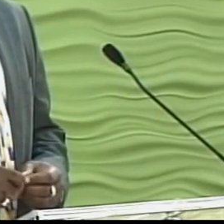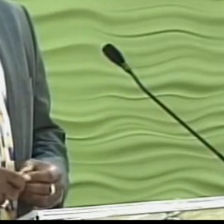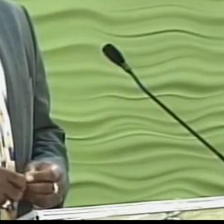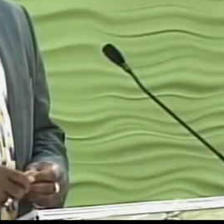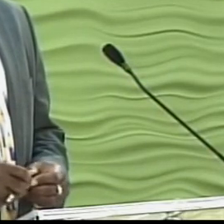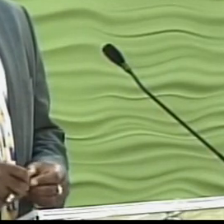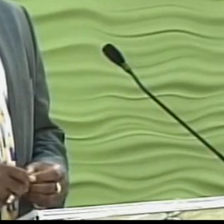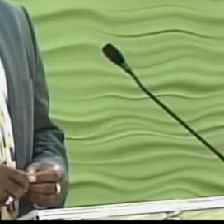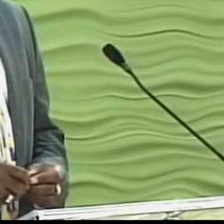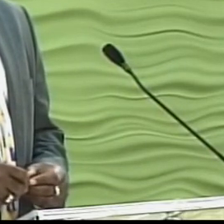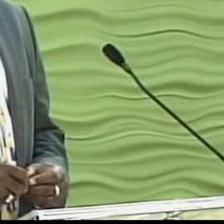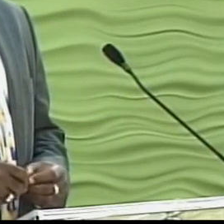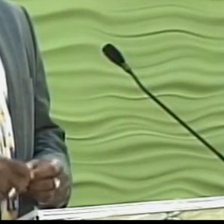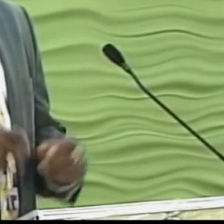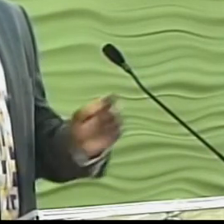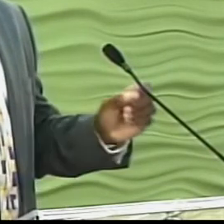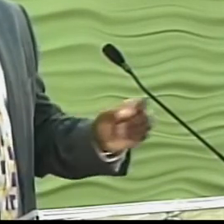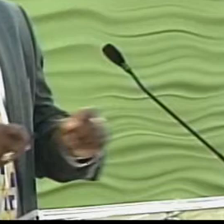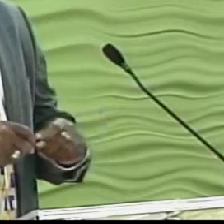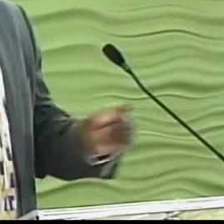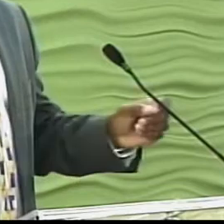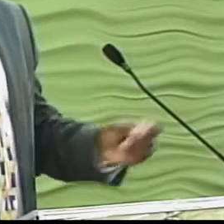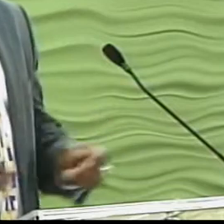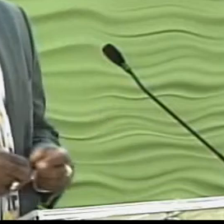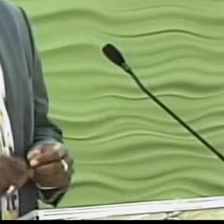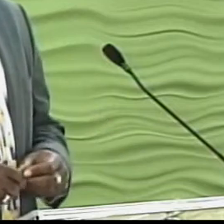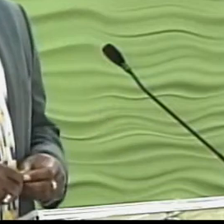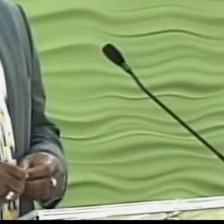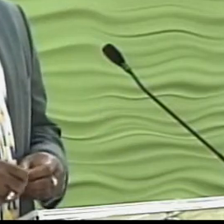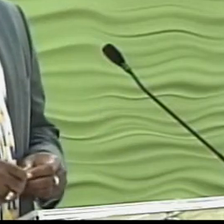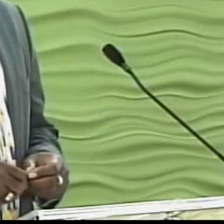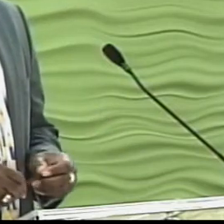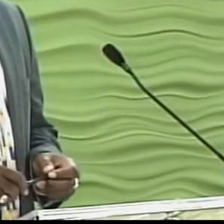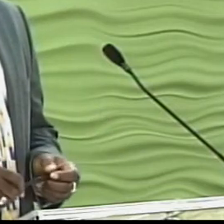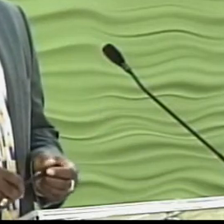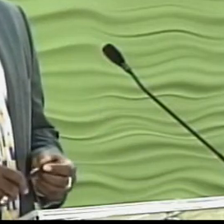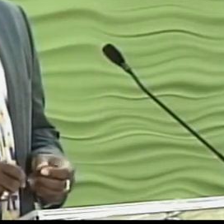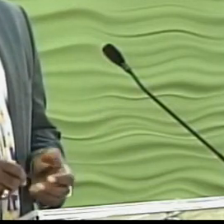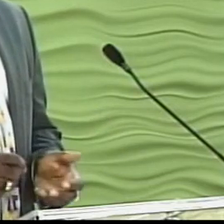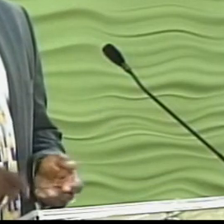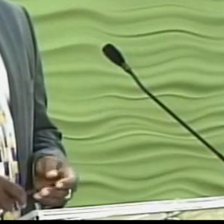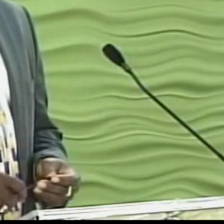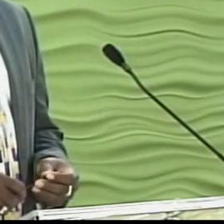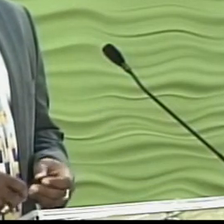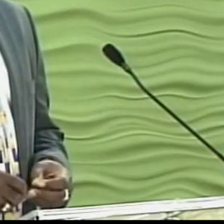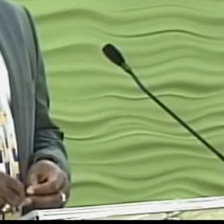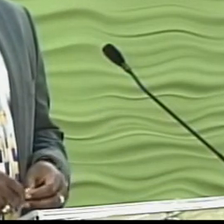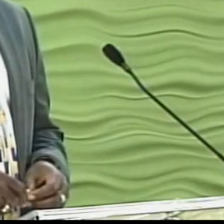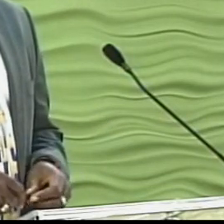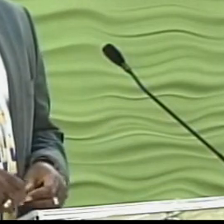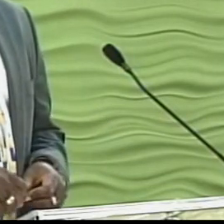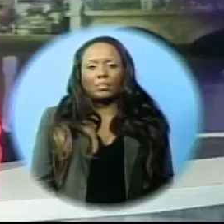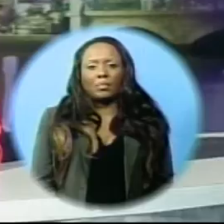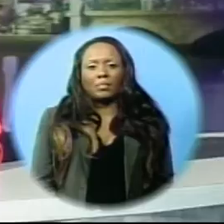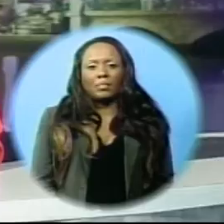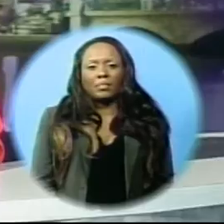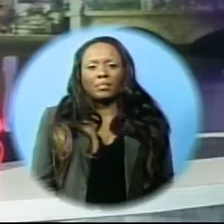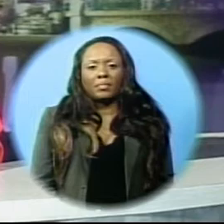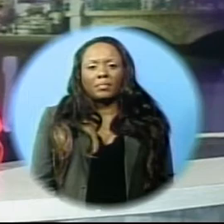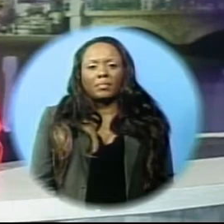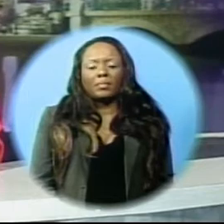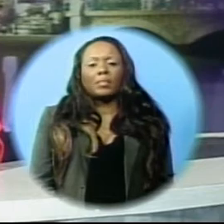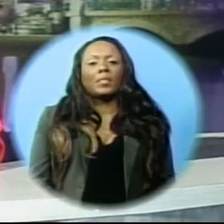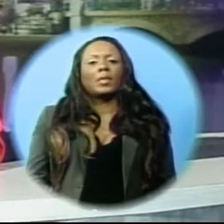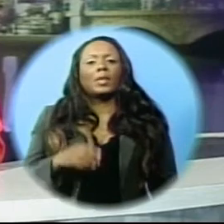is my intention to have this process led by a ministerial subcommittee.